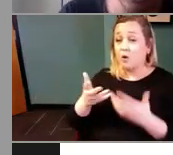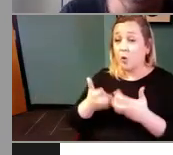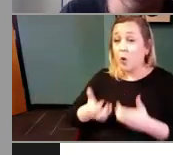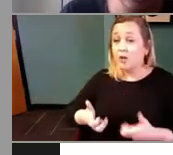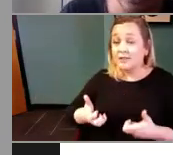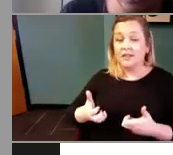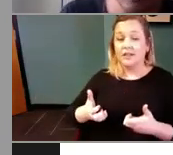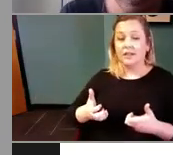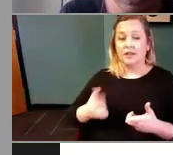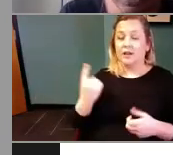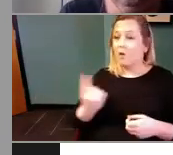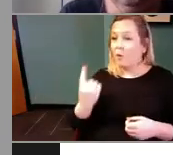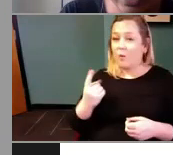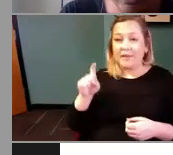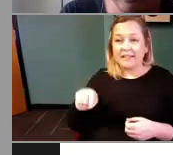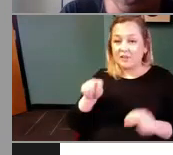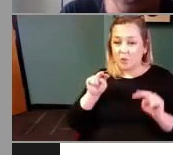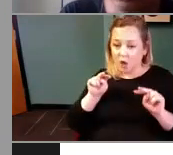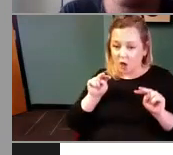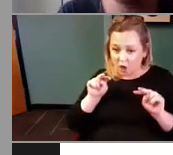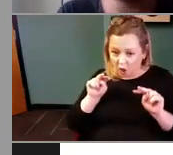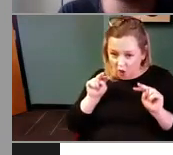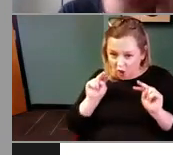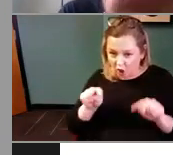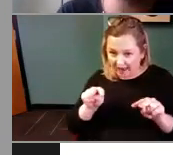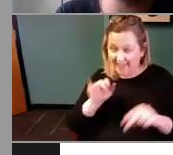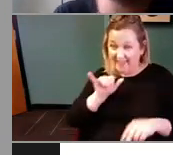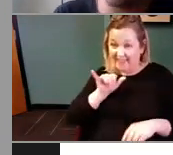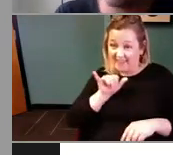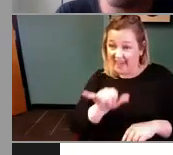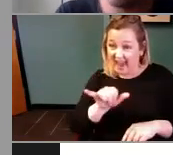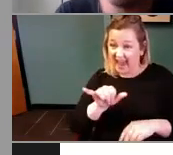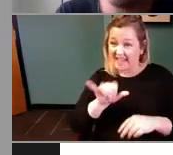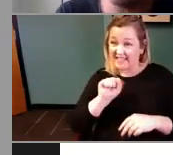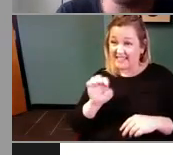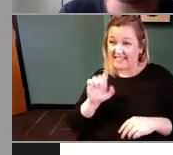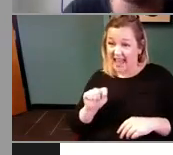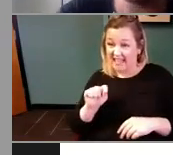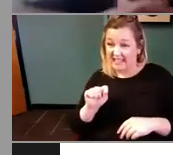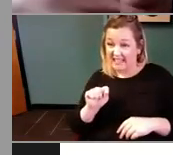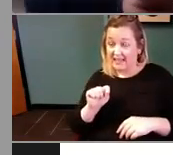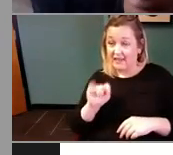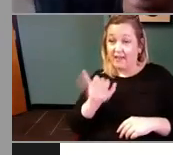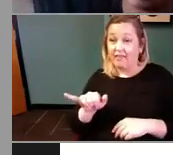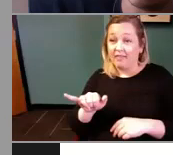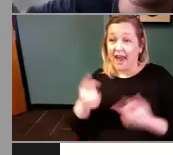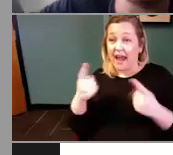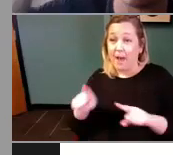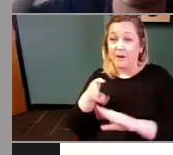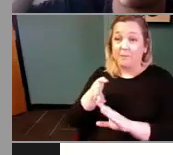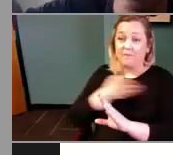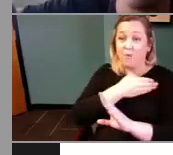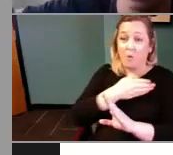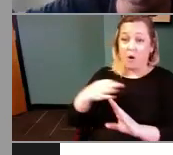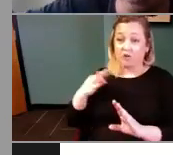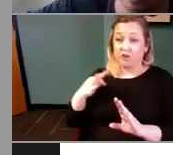you only need to look at these set of nodes that have come before shirt. You don't need to care about all the other nodes that